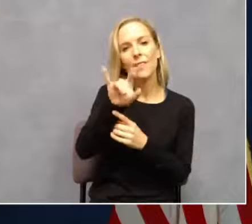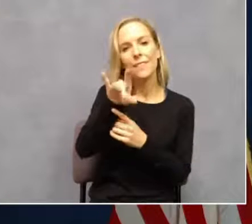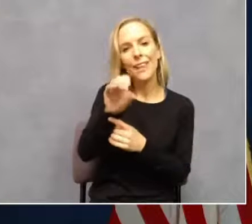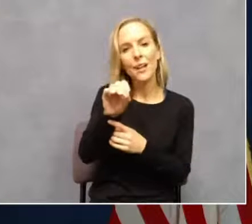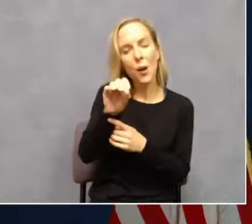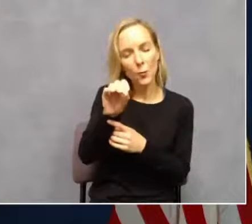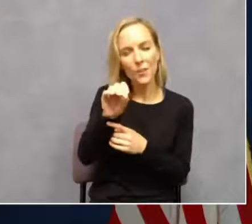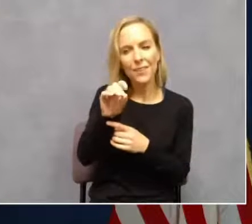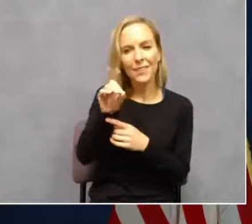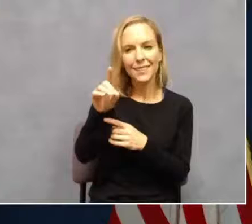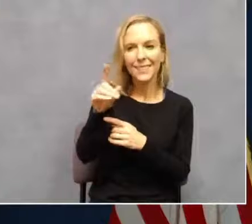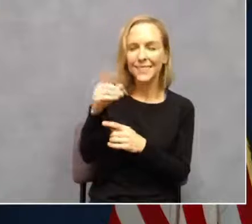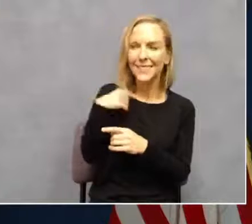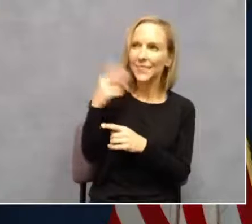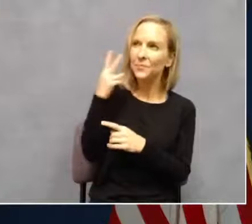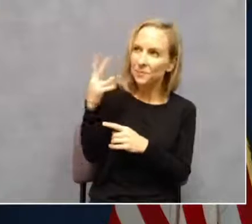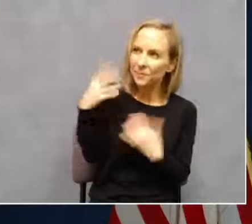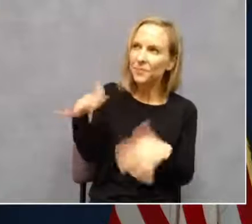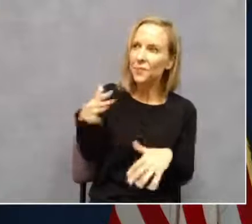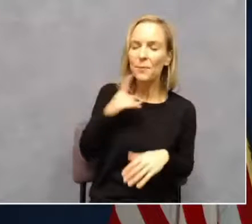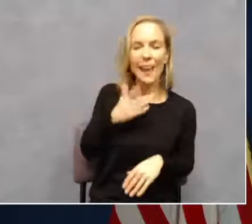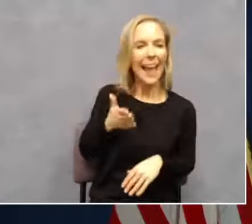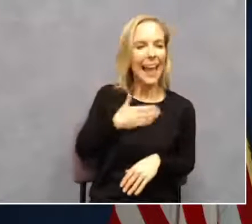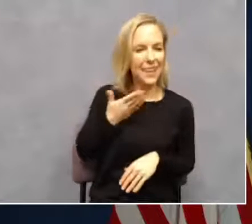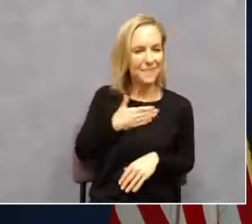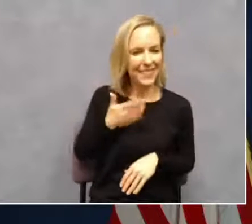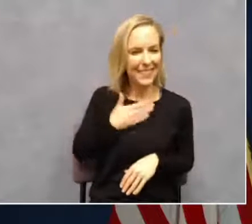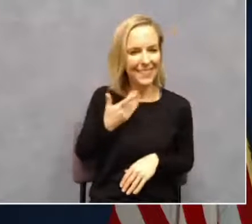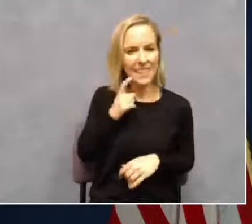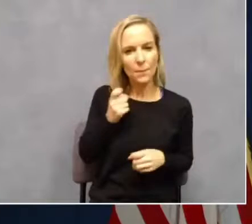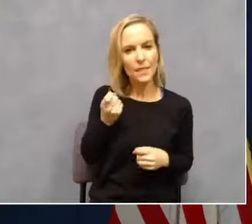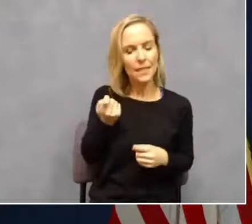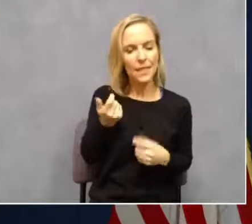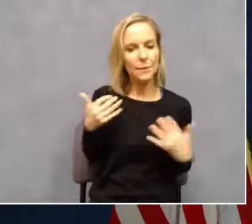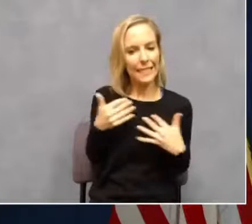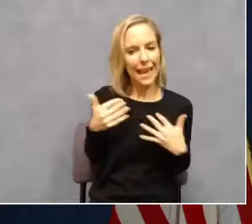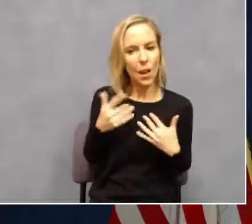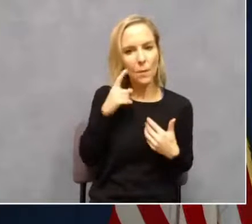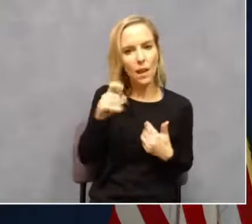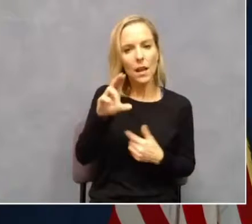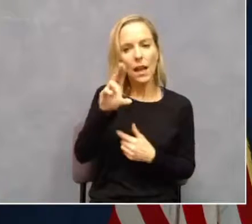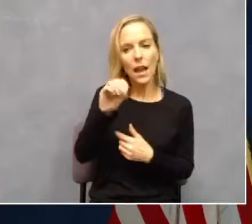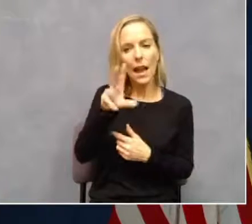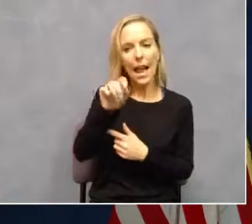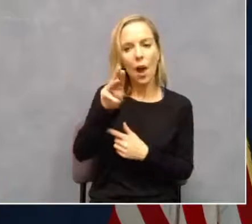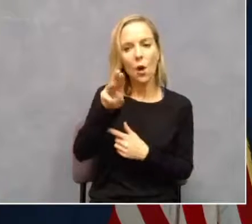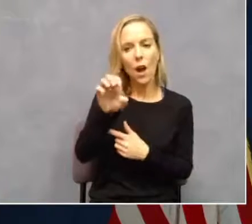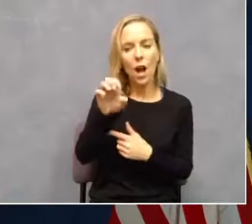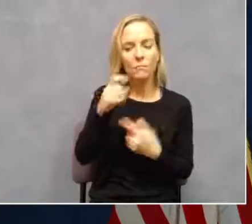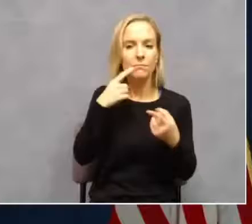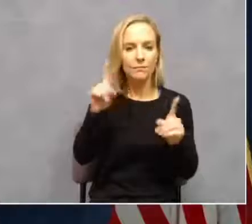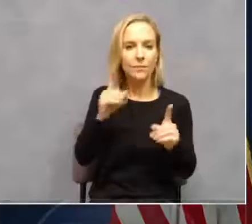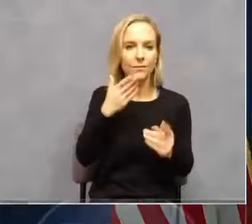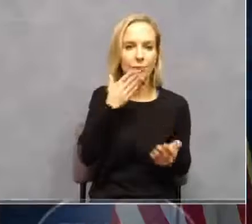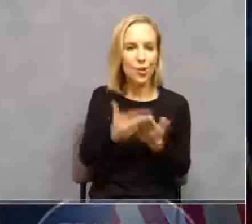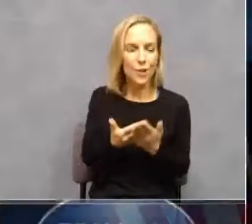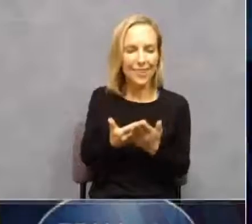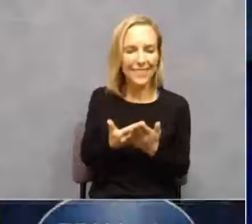pretty happy. I know it was a little scary for a moment, but the outcome has been really good.